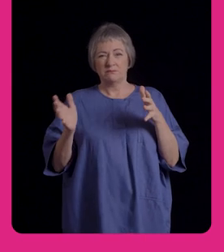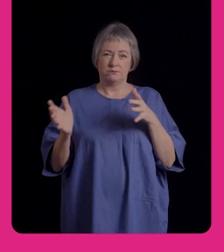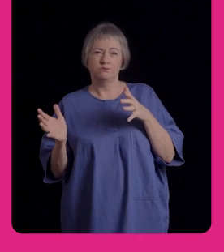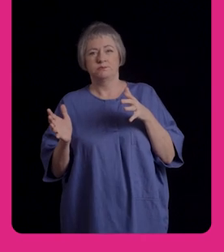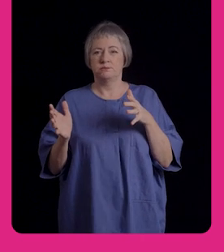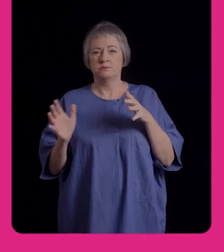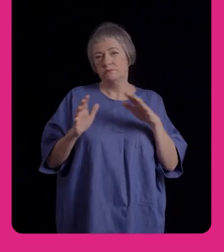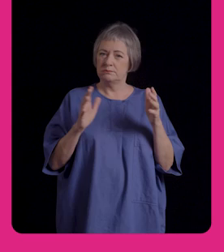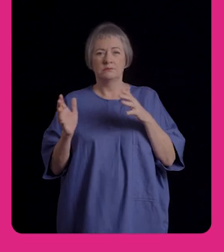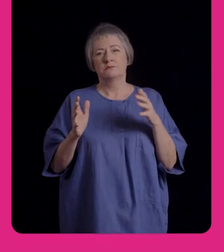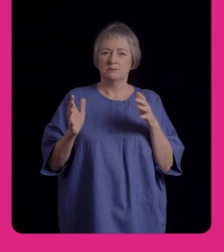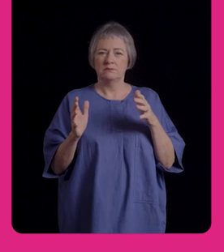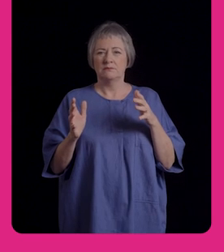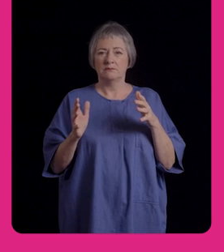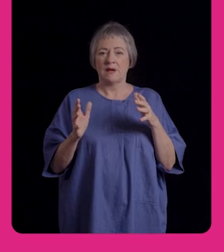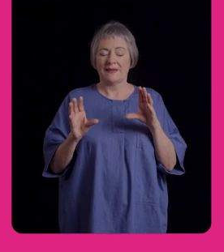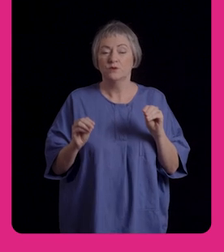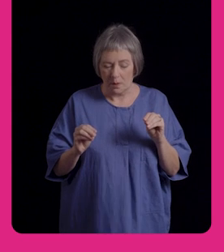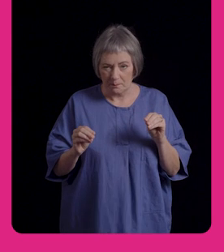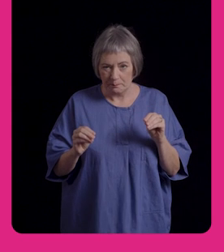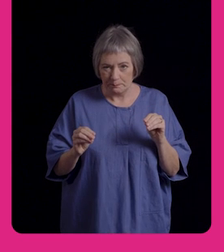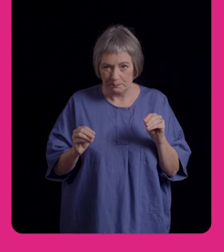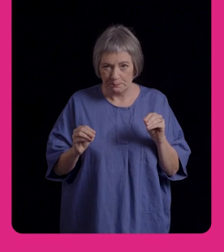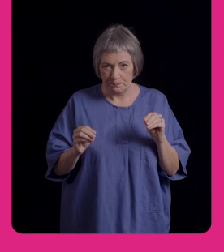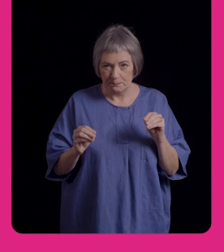jostled, and eventually you come to like a stop.